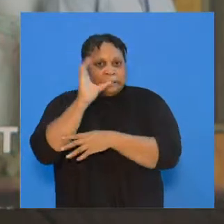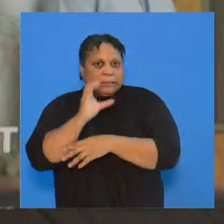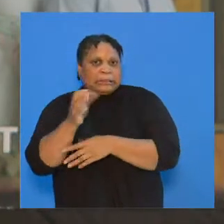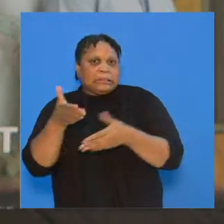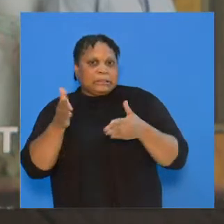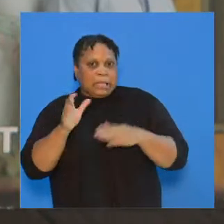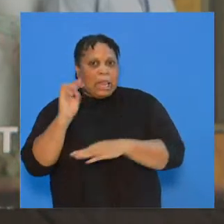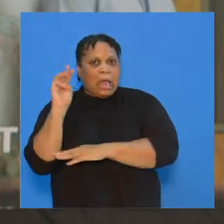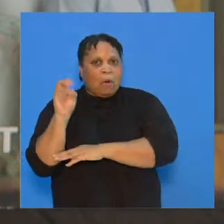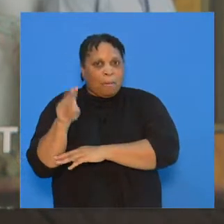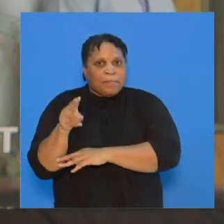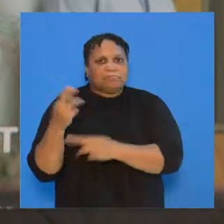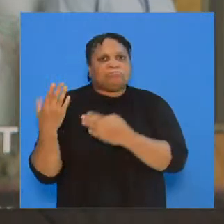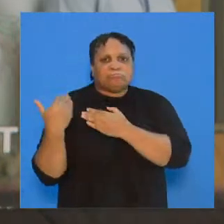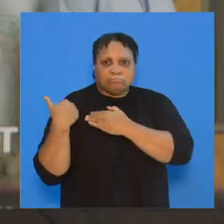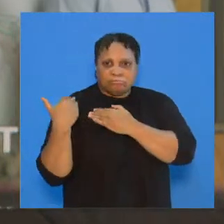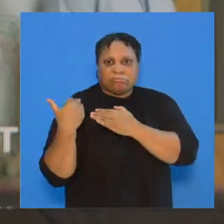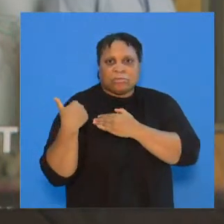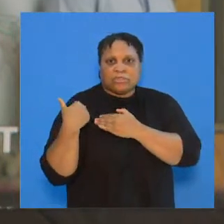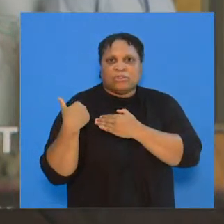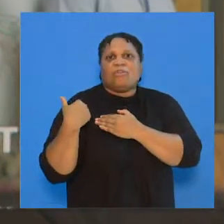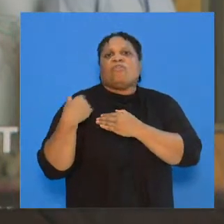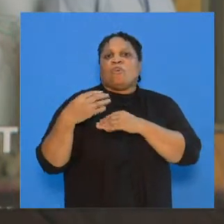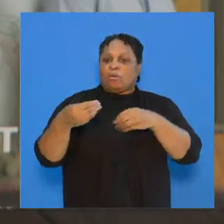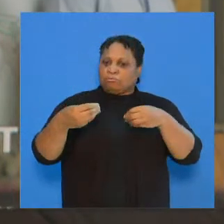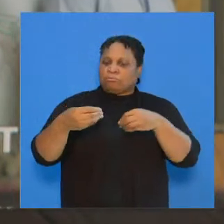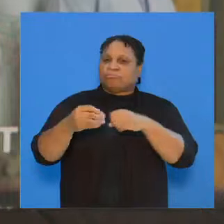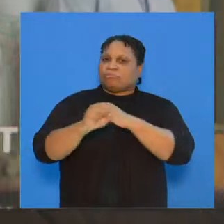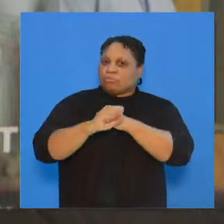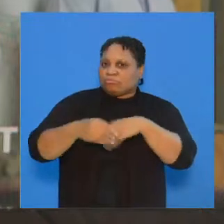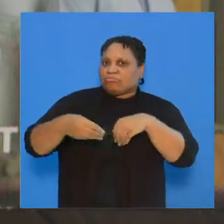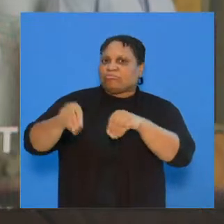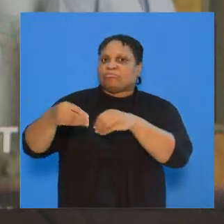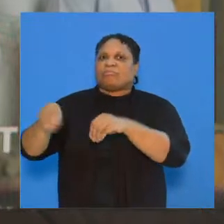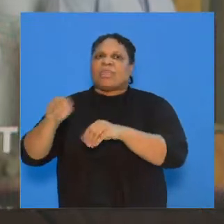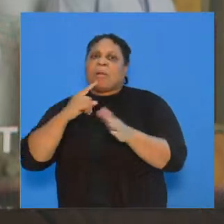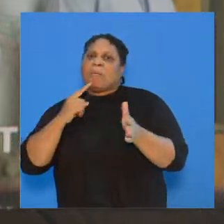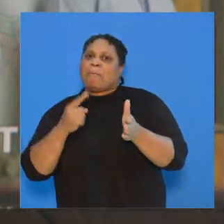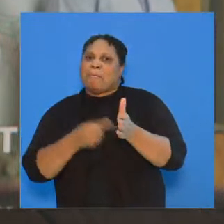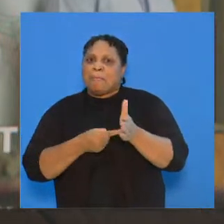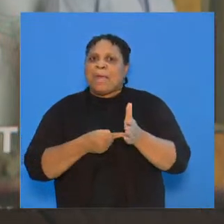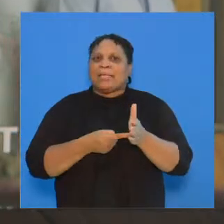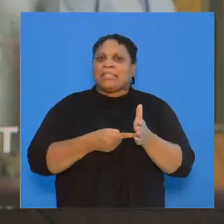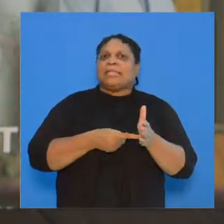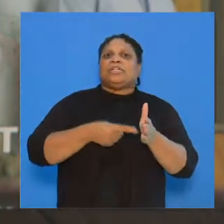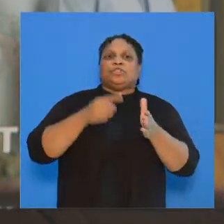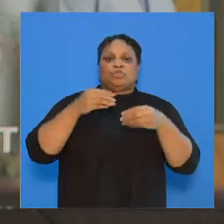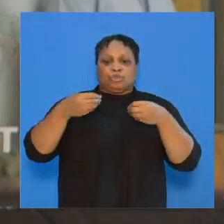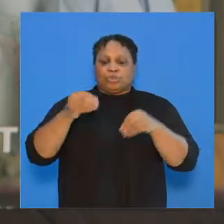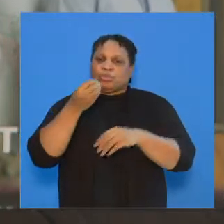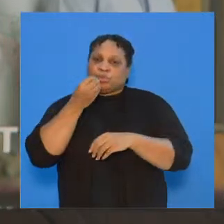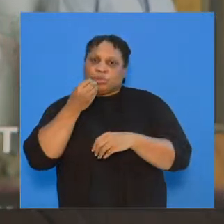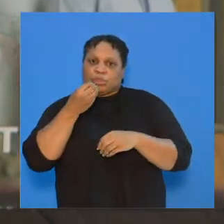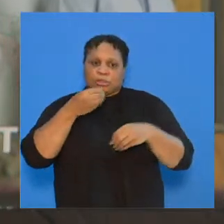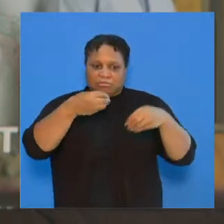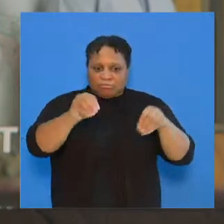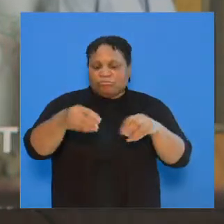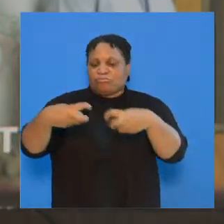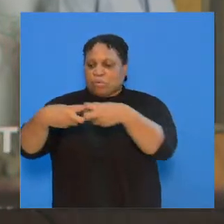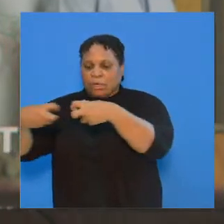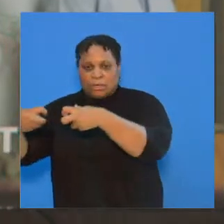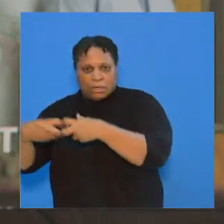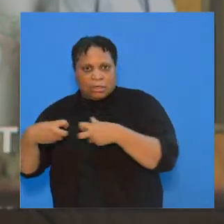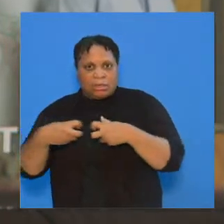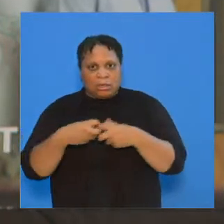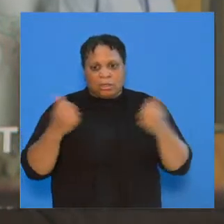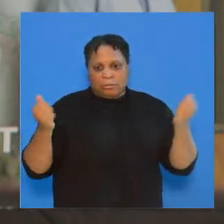the minister responsible for consumer affairs to mandate grocery stores to share pricing of certain goods electronically so those